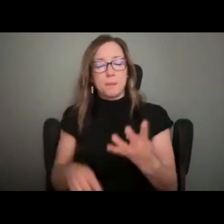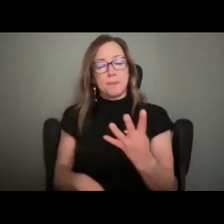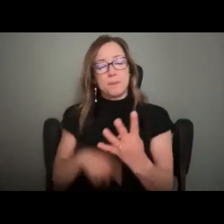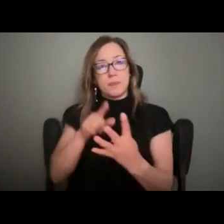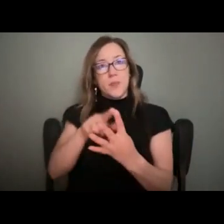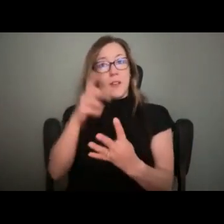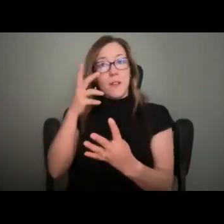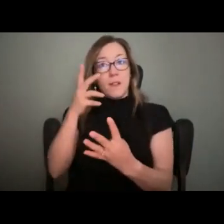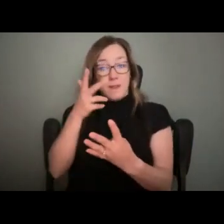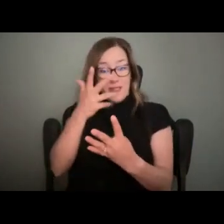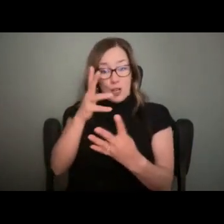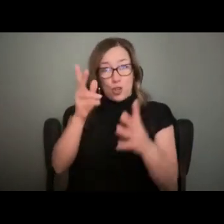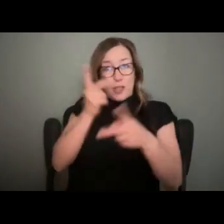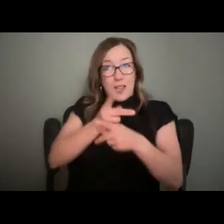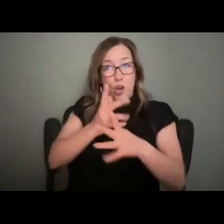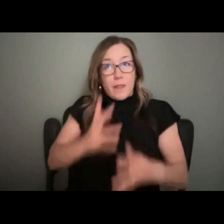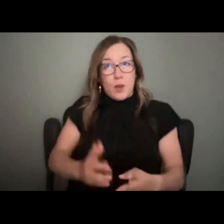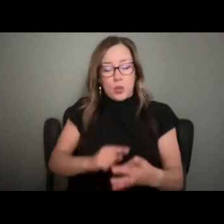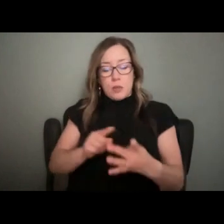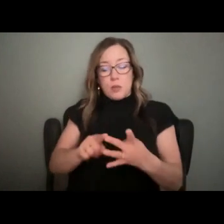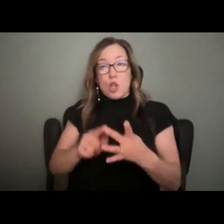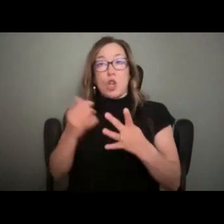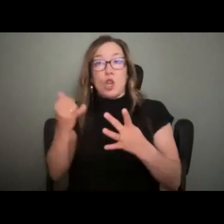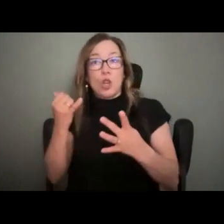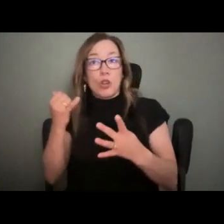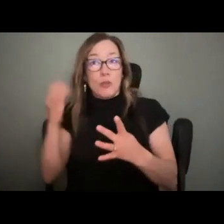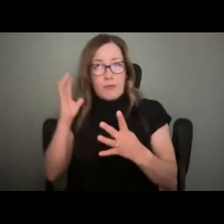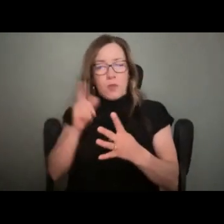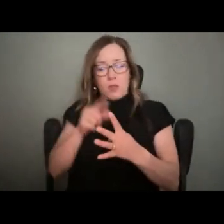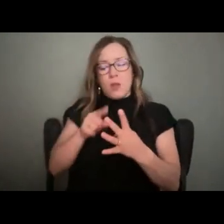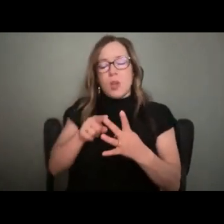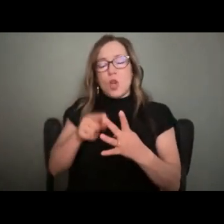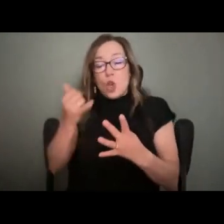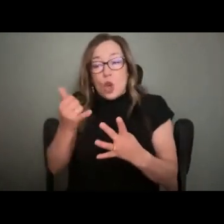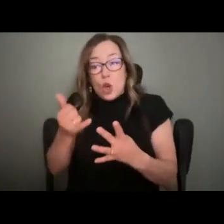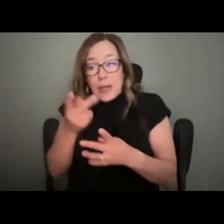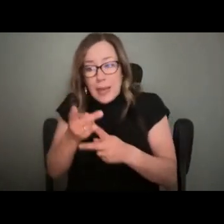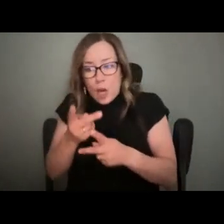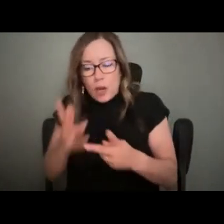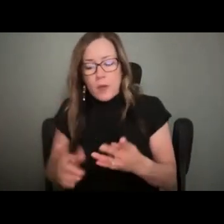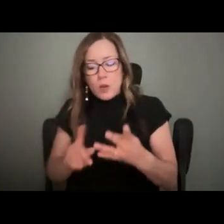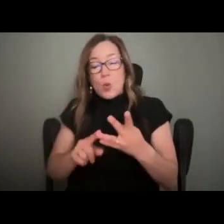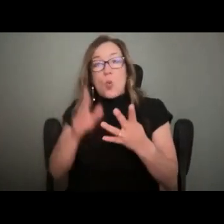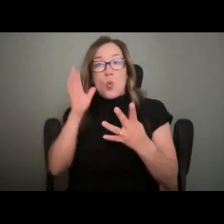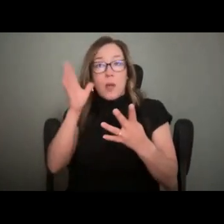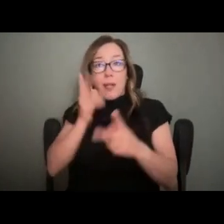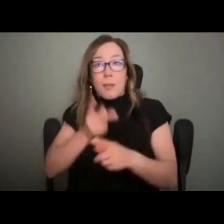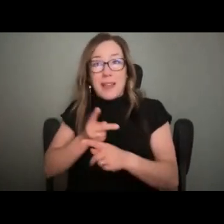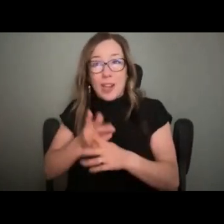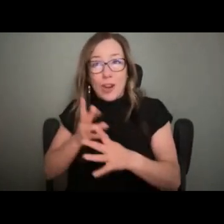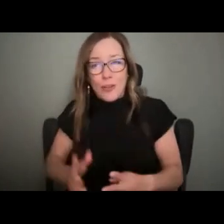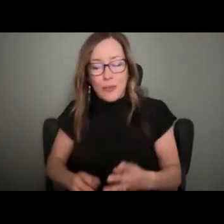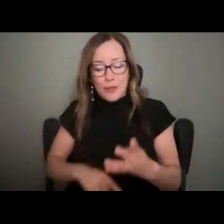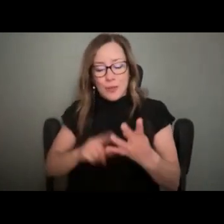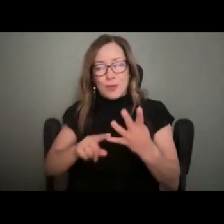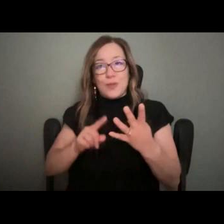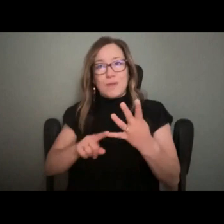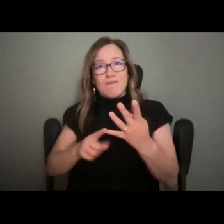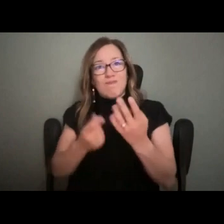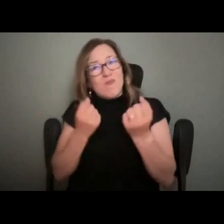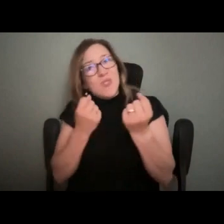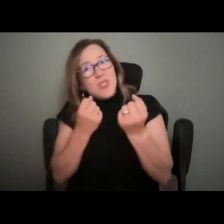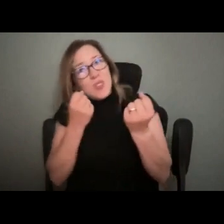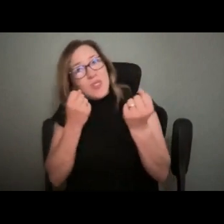been caregivers, those who are currently caregivers, those who will be caregivers, and those who are supported